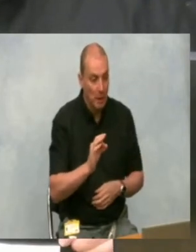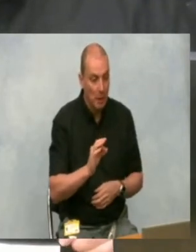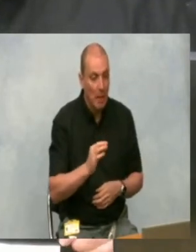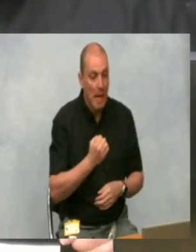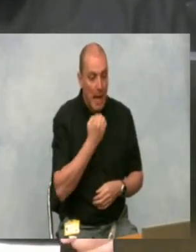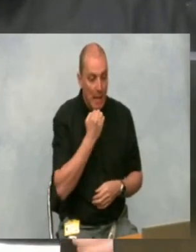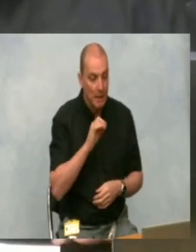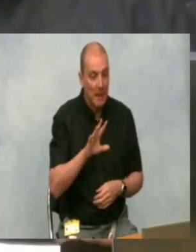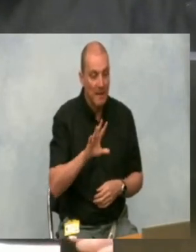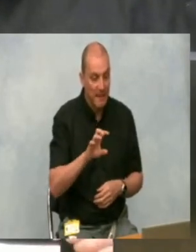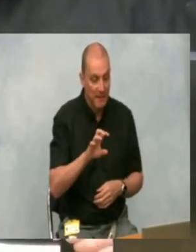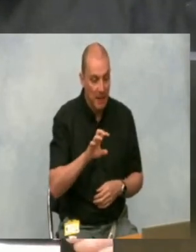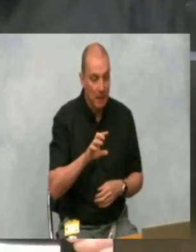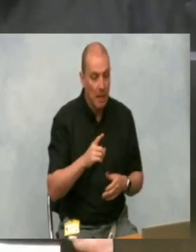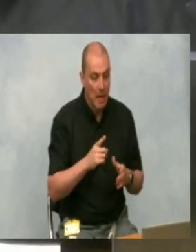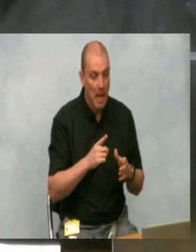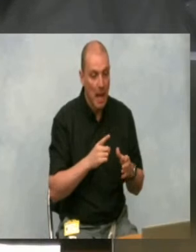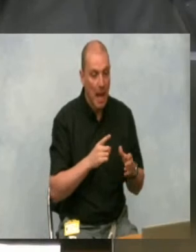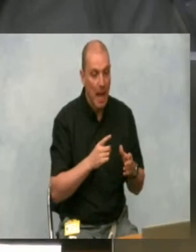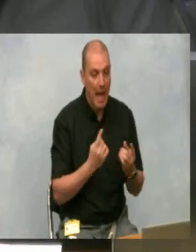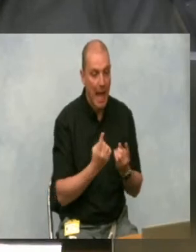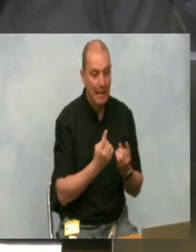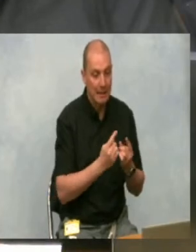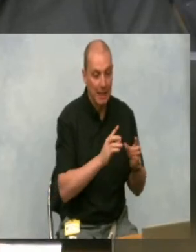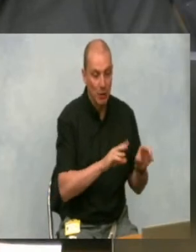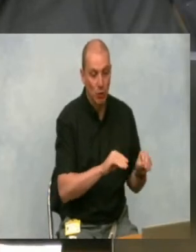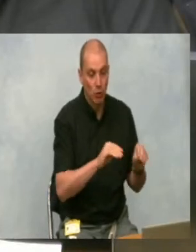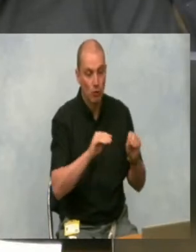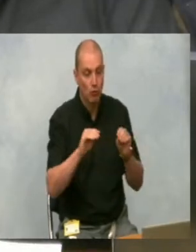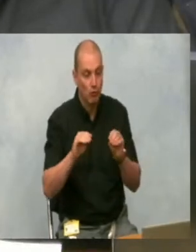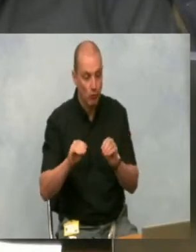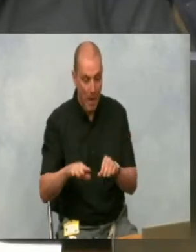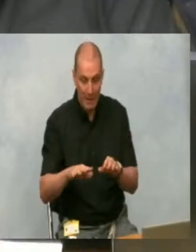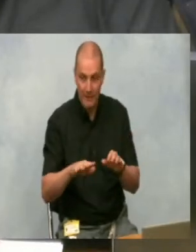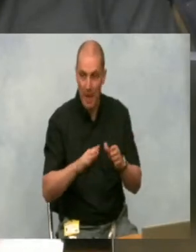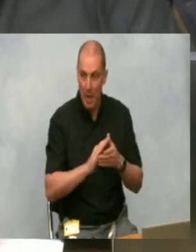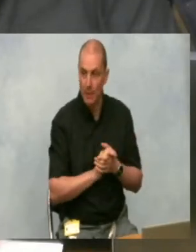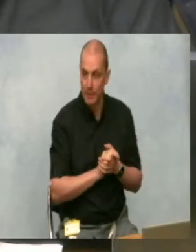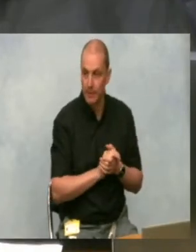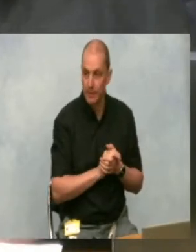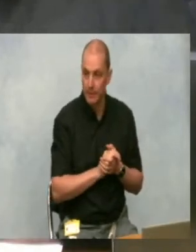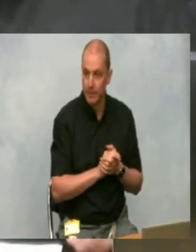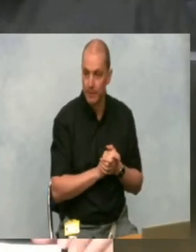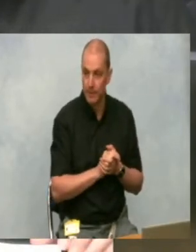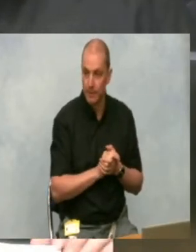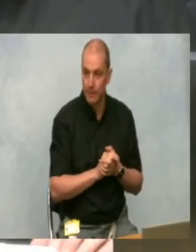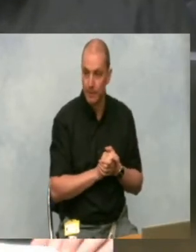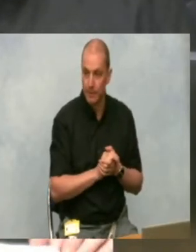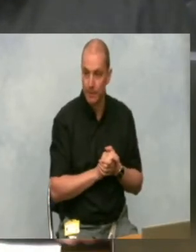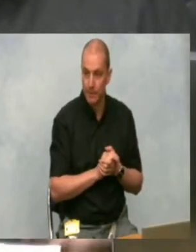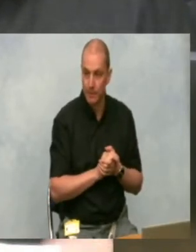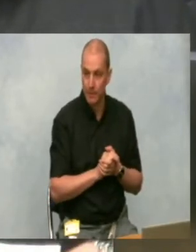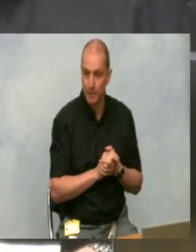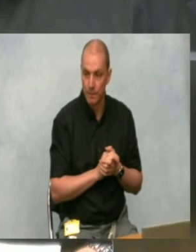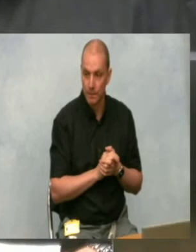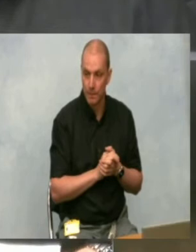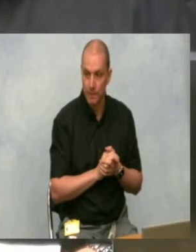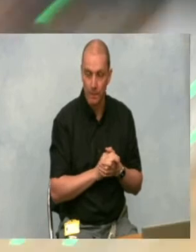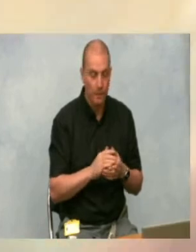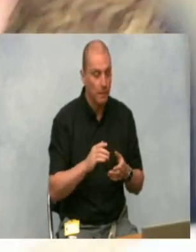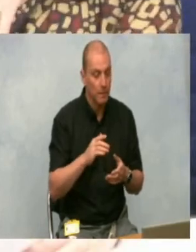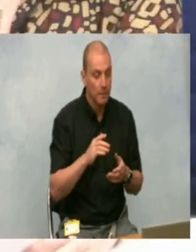it's an asset transfer to Blantyre Victoria Youth Football Club. Joanne Forbes, please to take us to that report. Thank you,